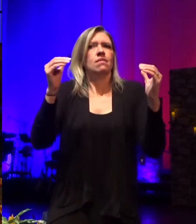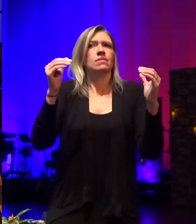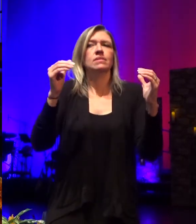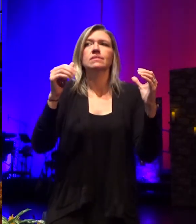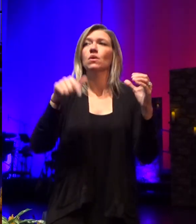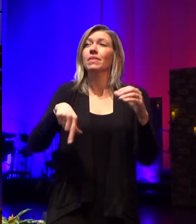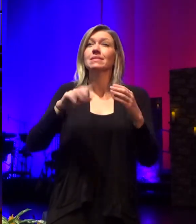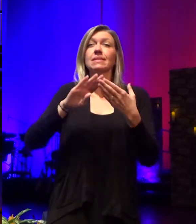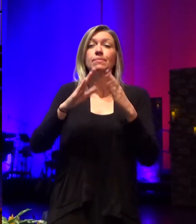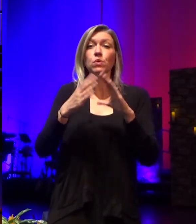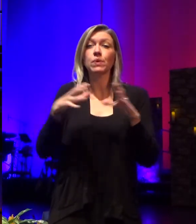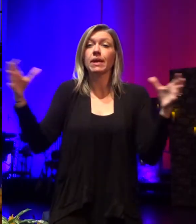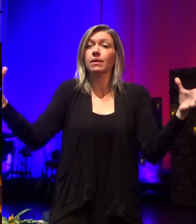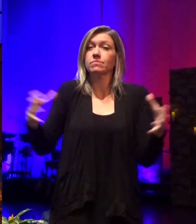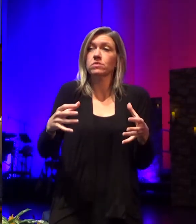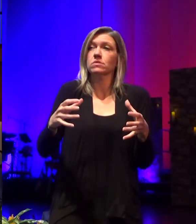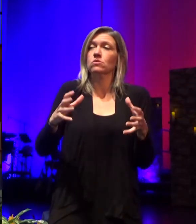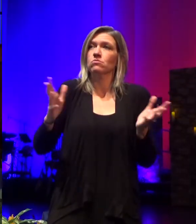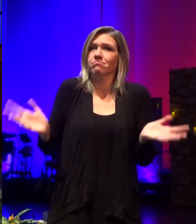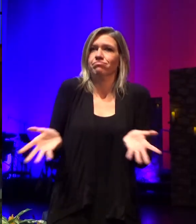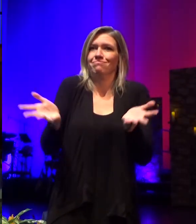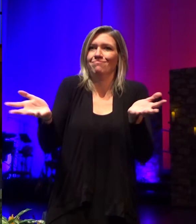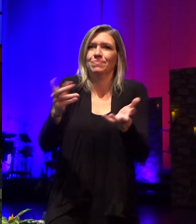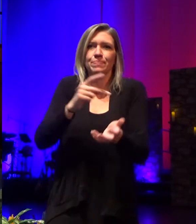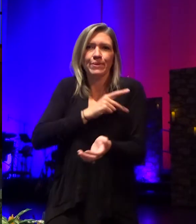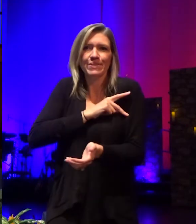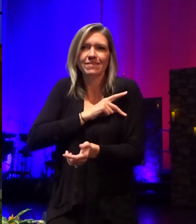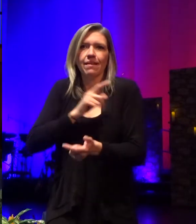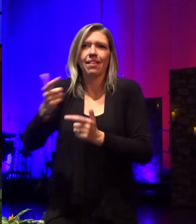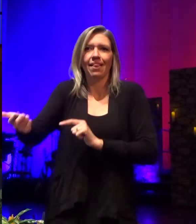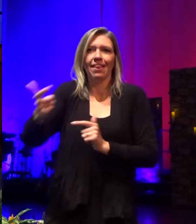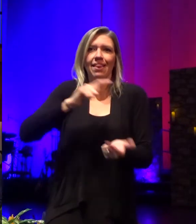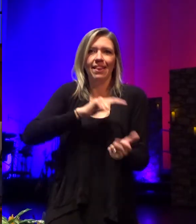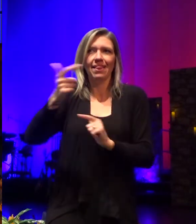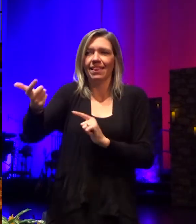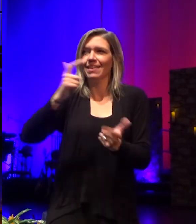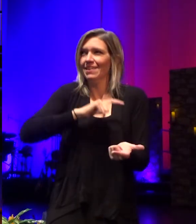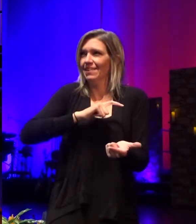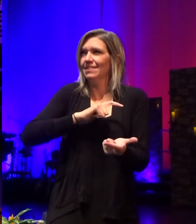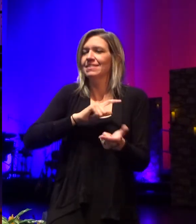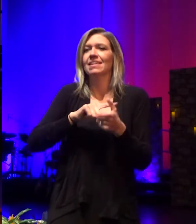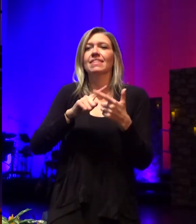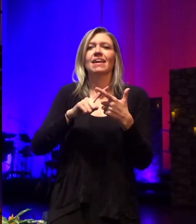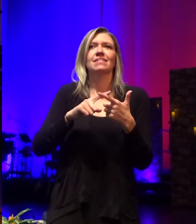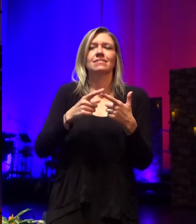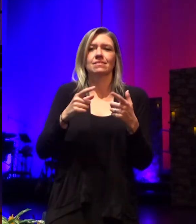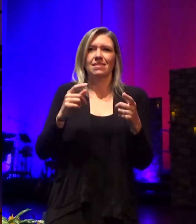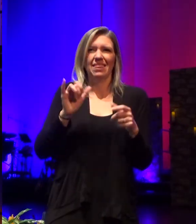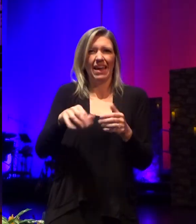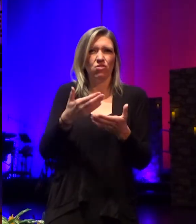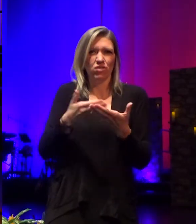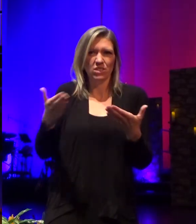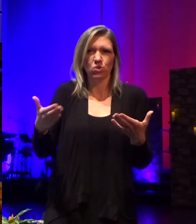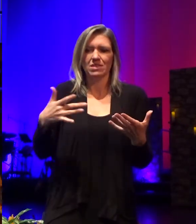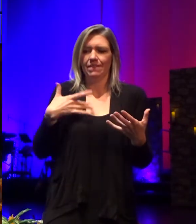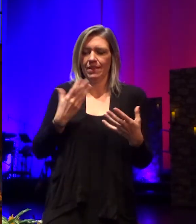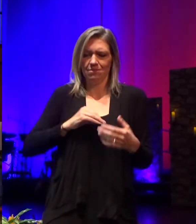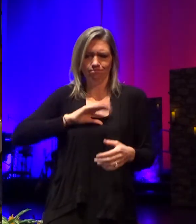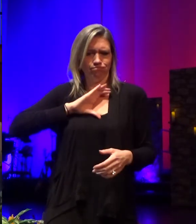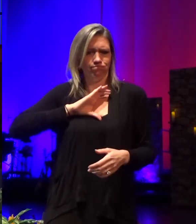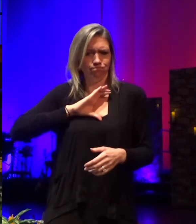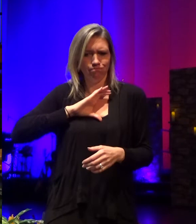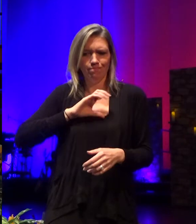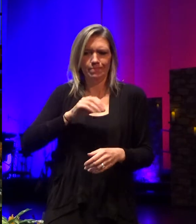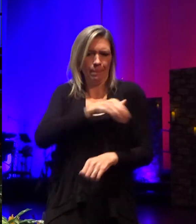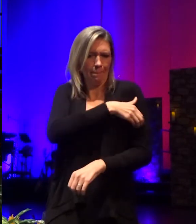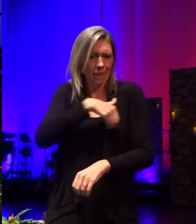community, and that supercharges our personal life. We go back and we deepen that. And then we come back into community, and that resources us and empowers us